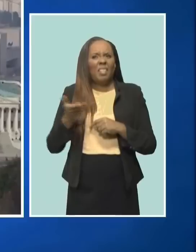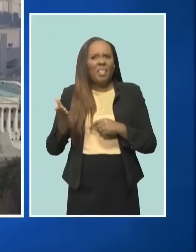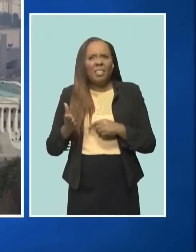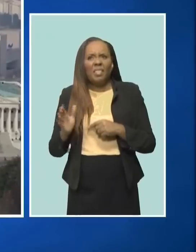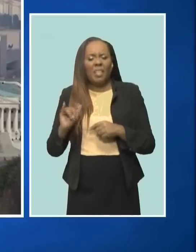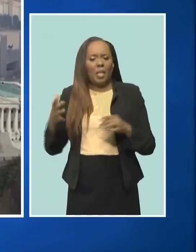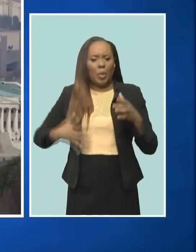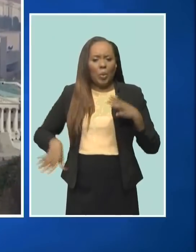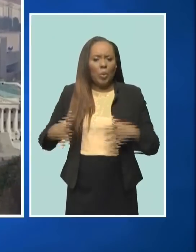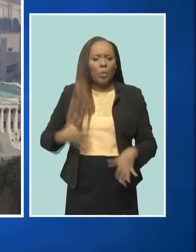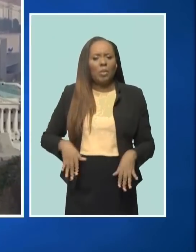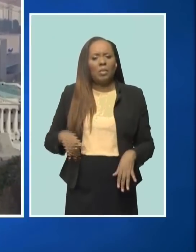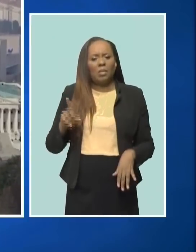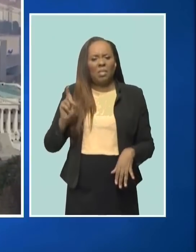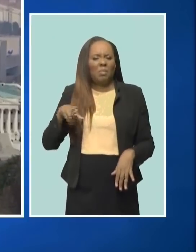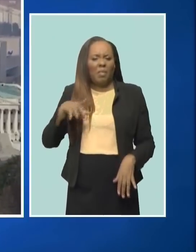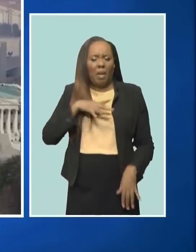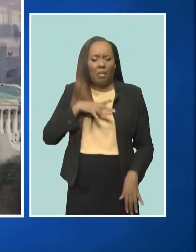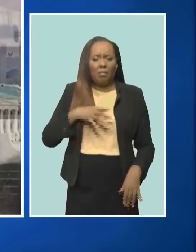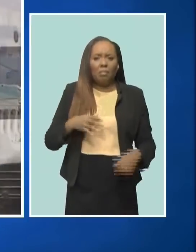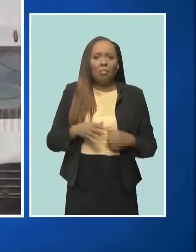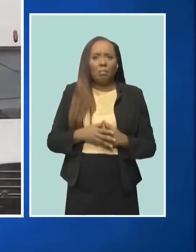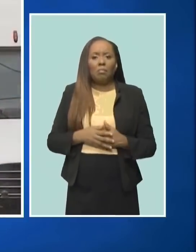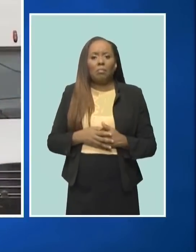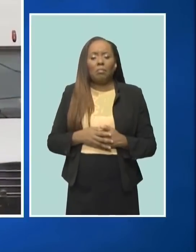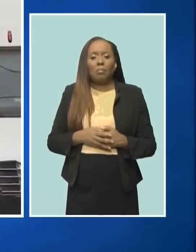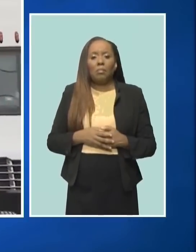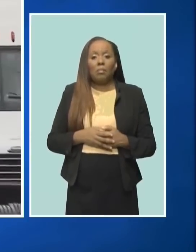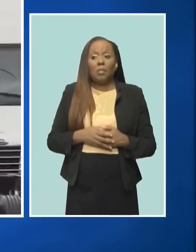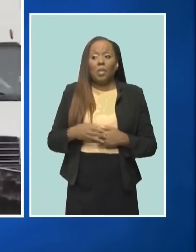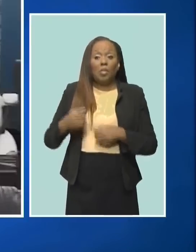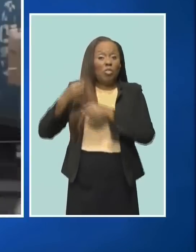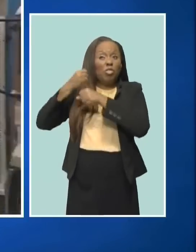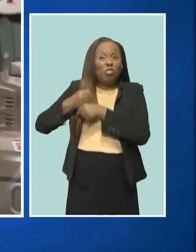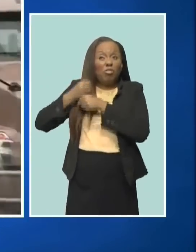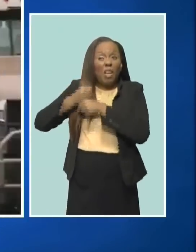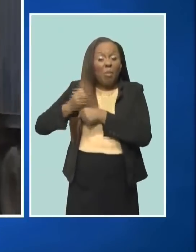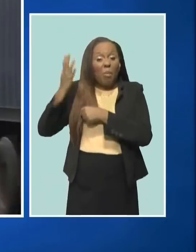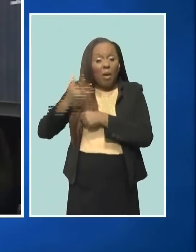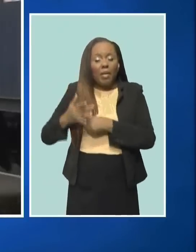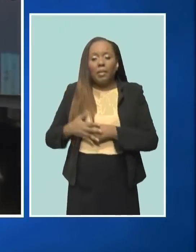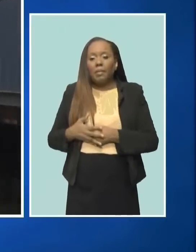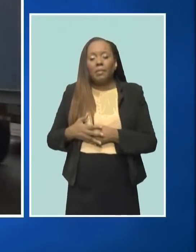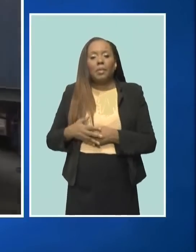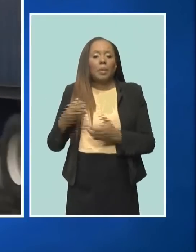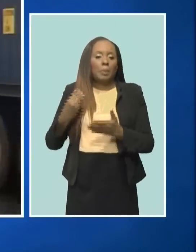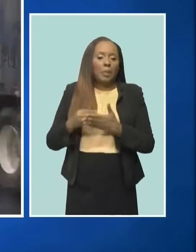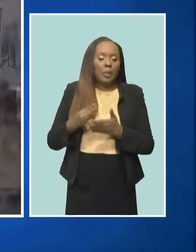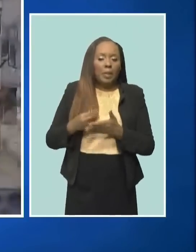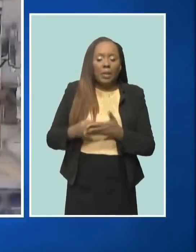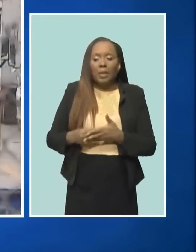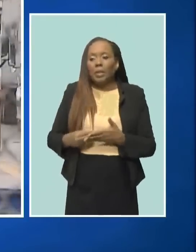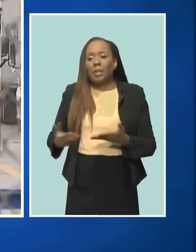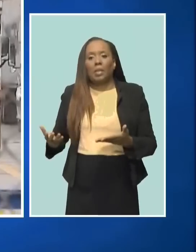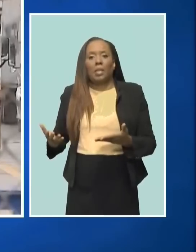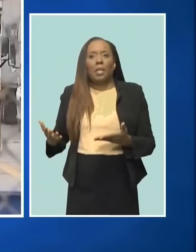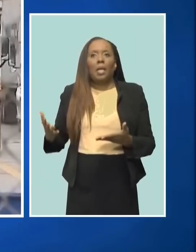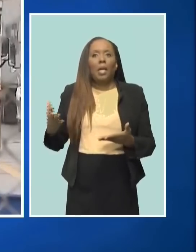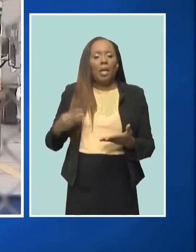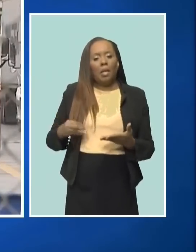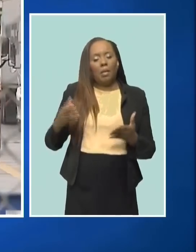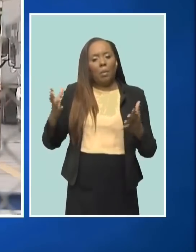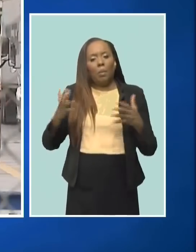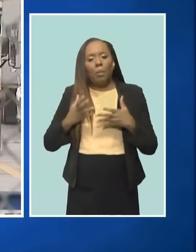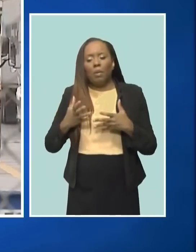U.S. longshoremen are taking the action over higher wages and concerns about job security with the advent of